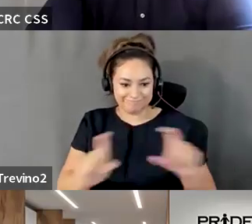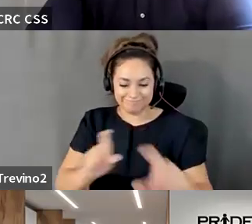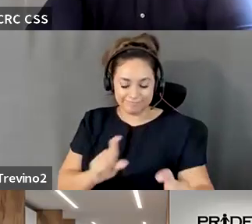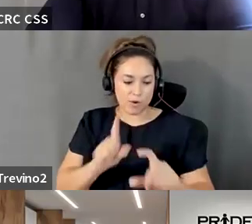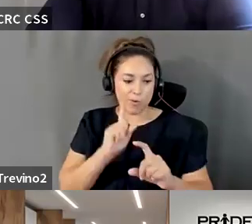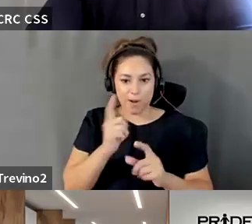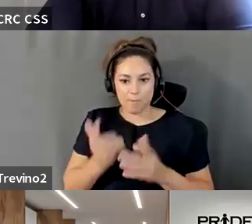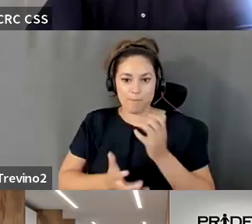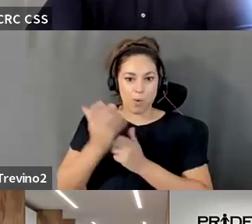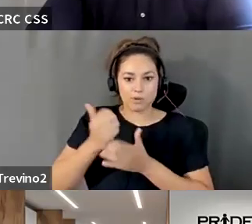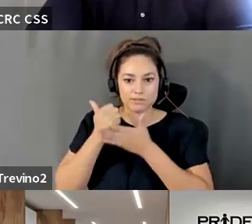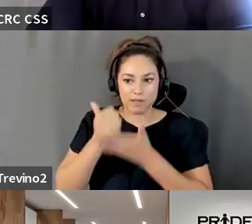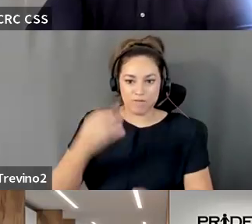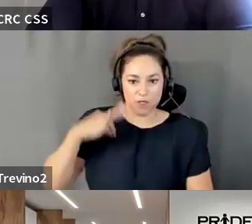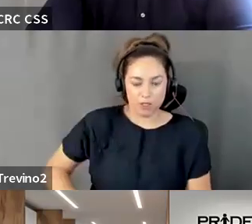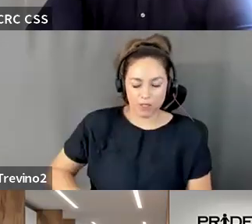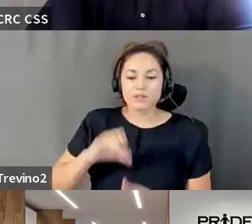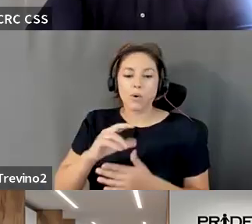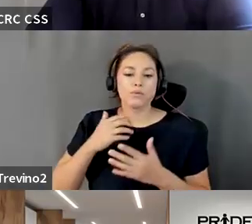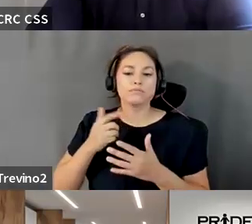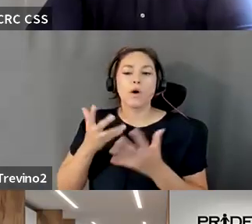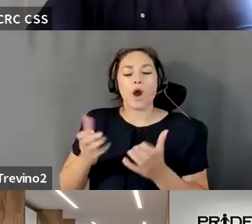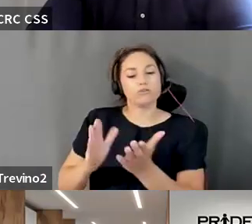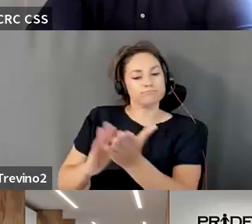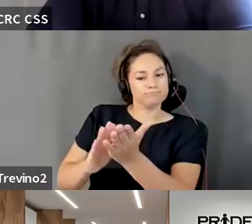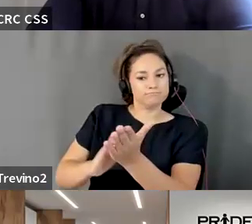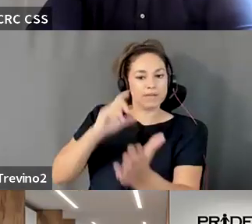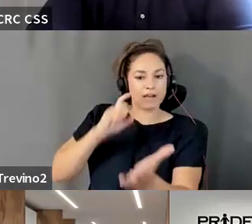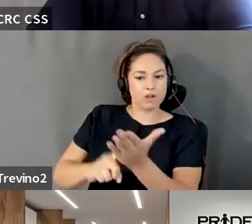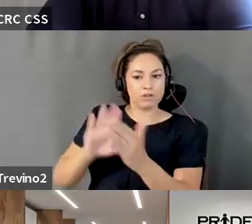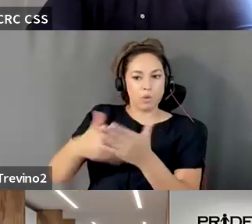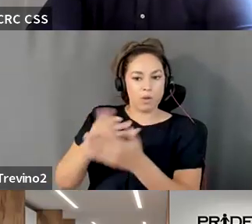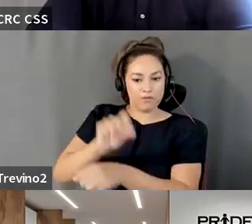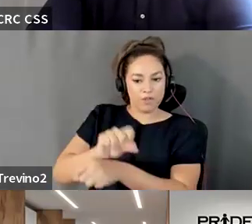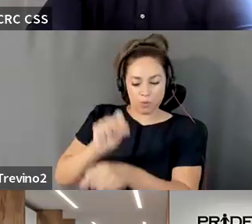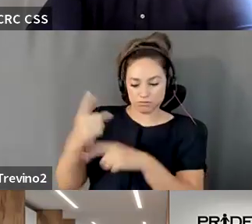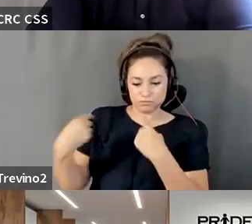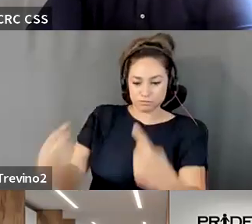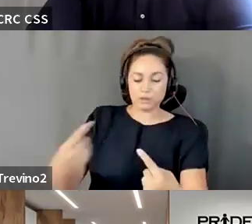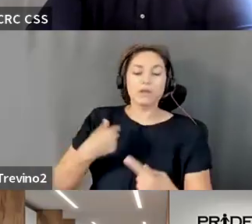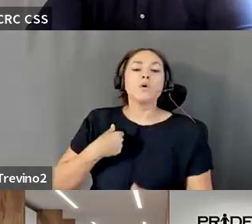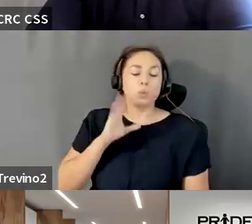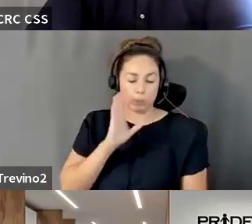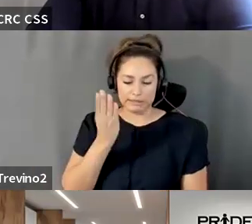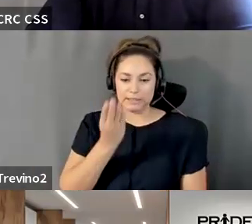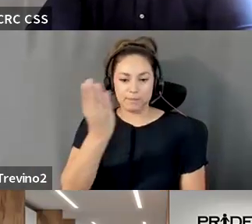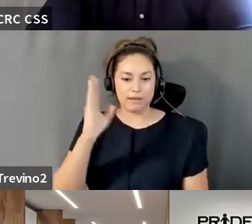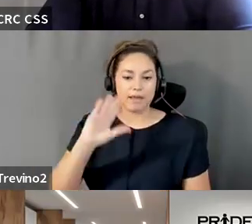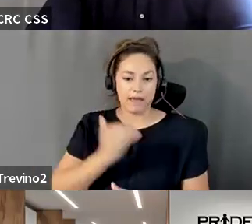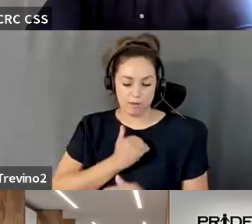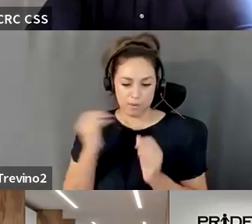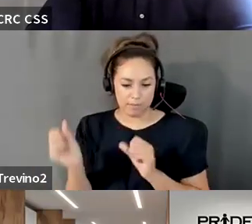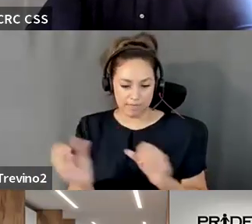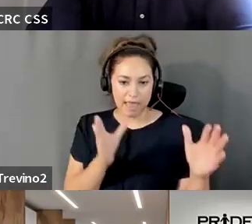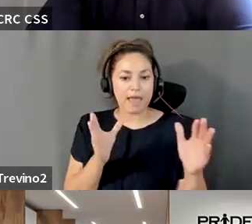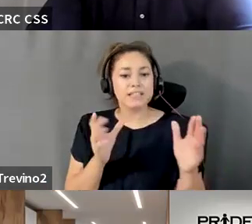So anyways, just to acknowledge the work that has gone into it thus far. We'll be submitting our plans and hoping that we get